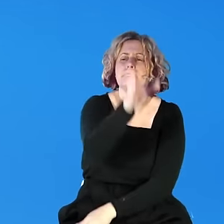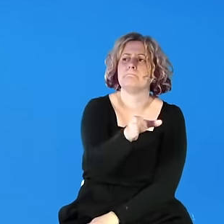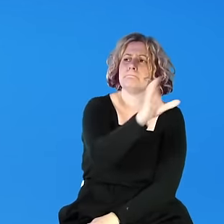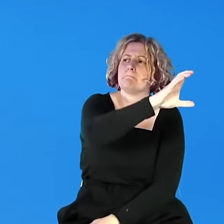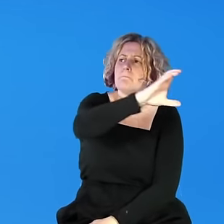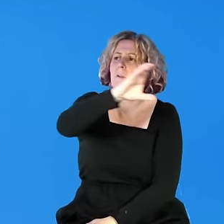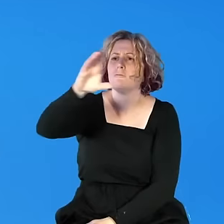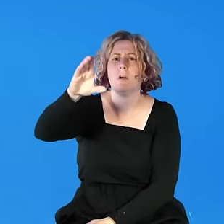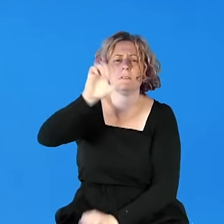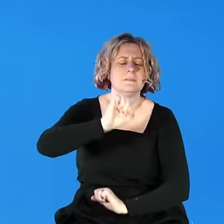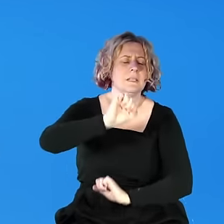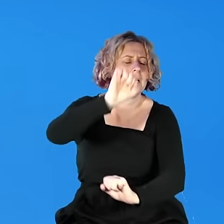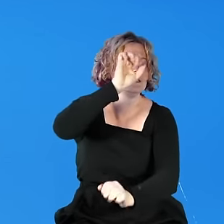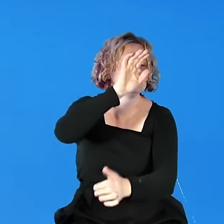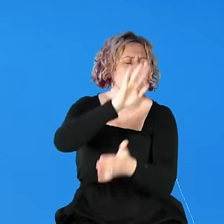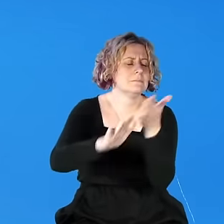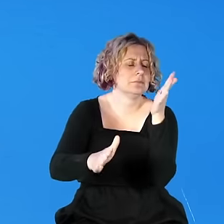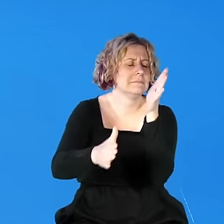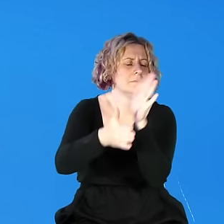every aspect of the fall.